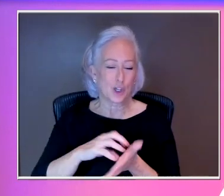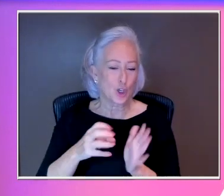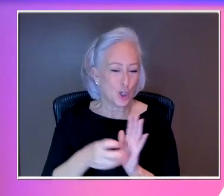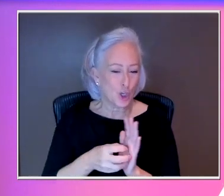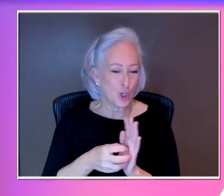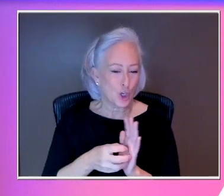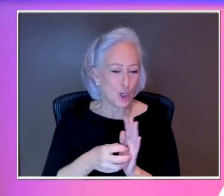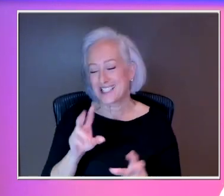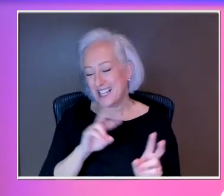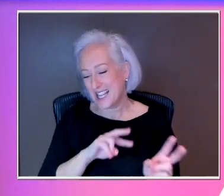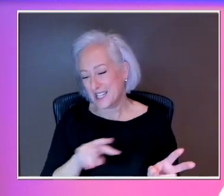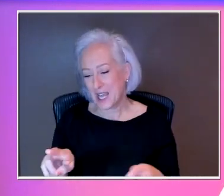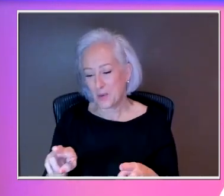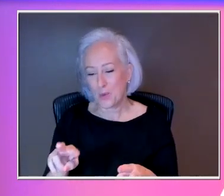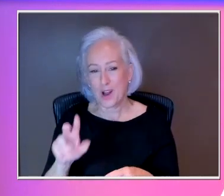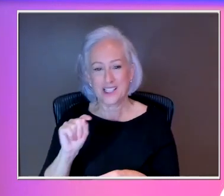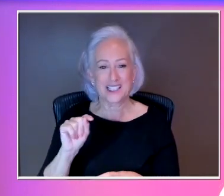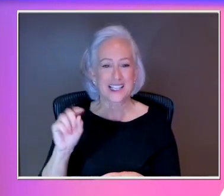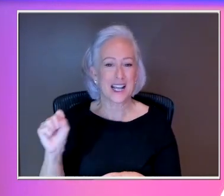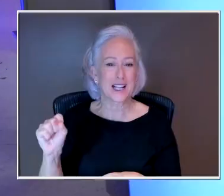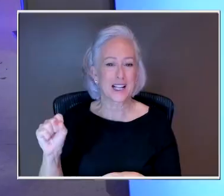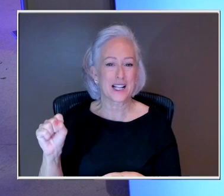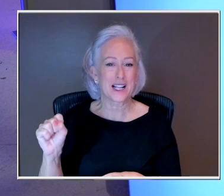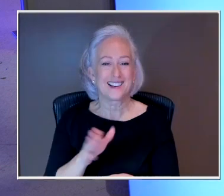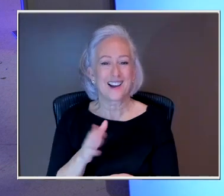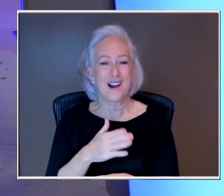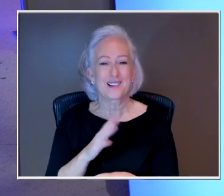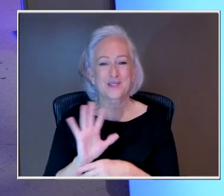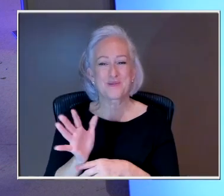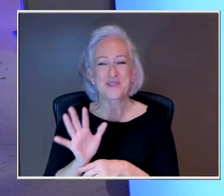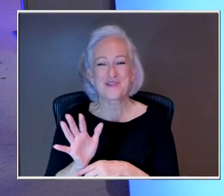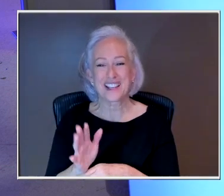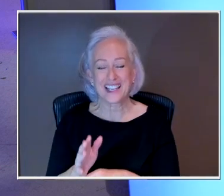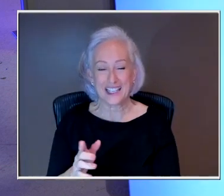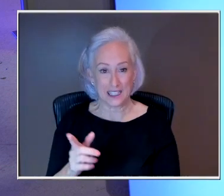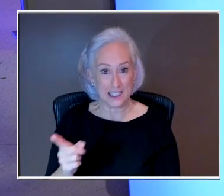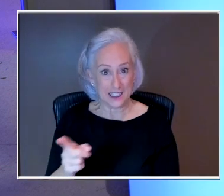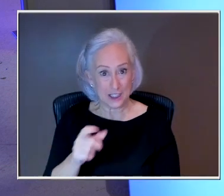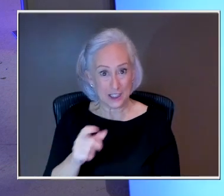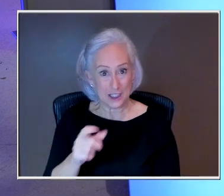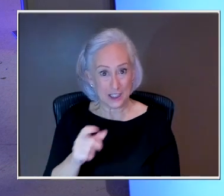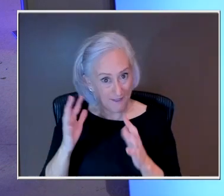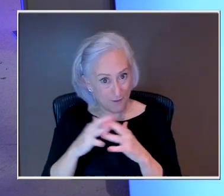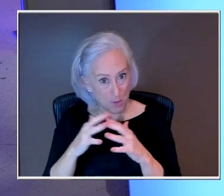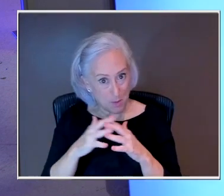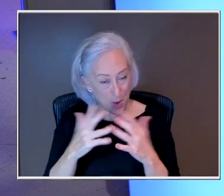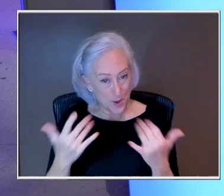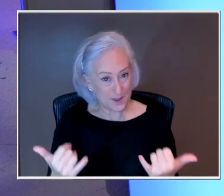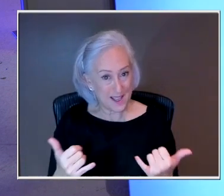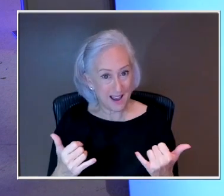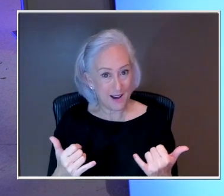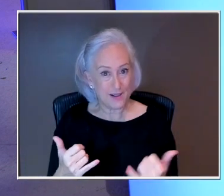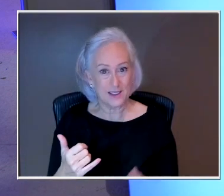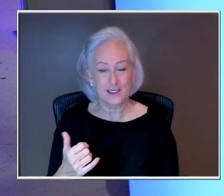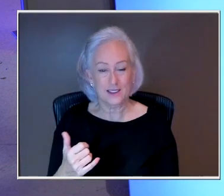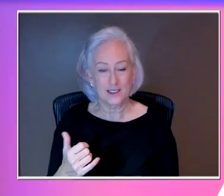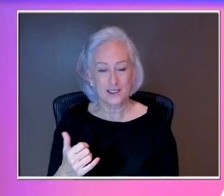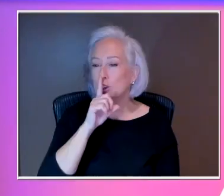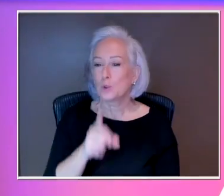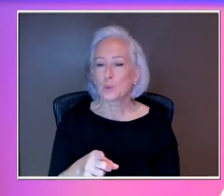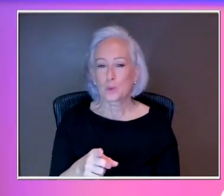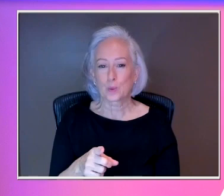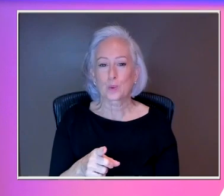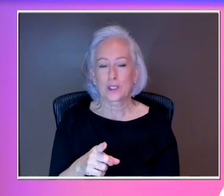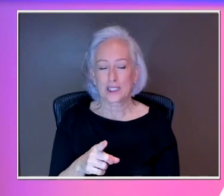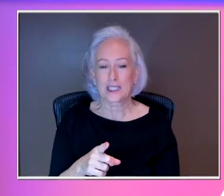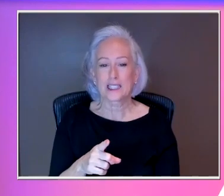watched the Taylor Swift concert. Is that bleeding over into her liking football now? She has been really, she does